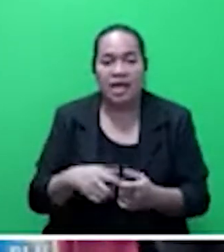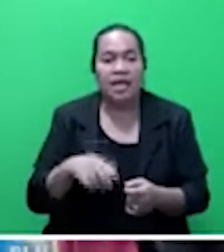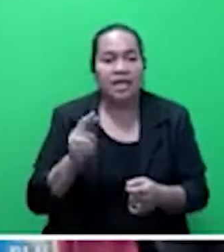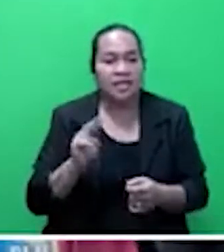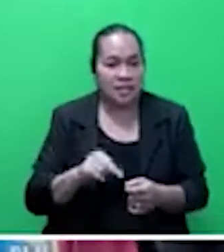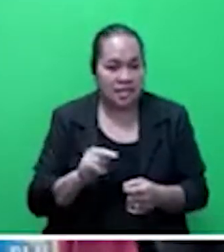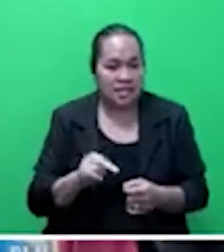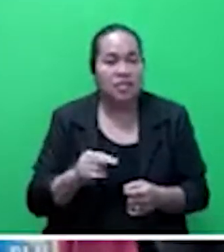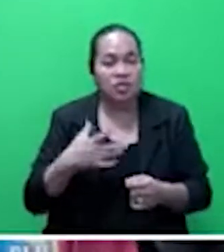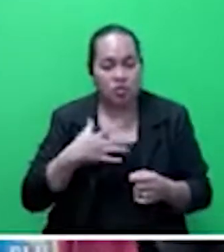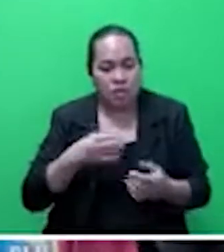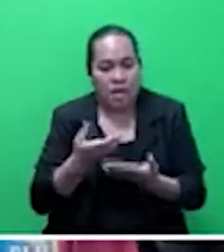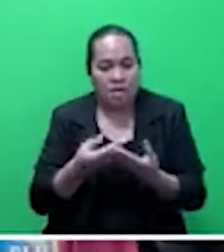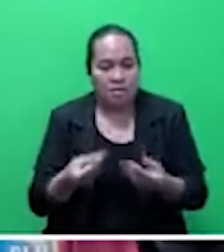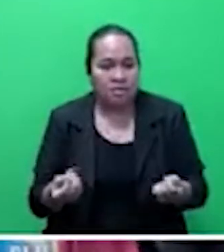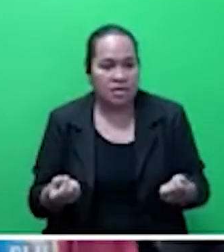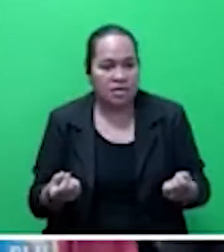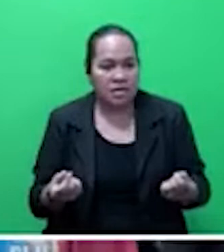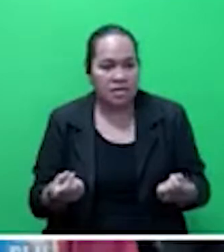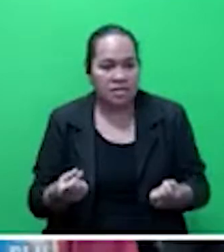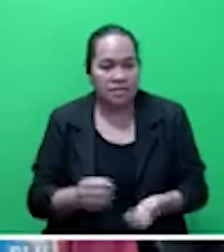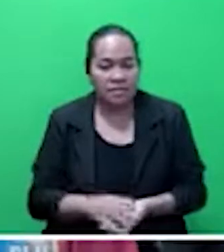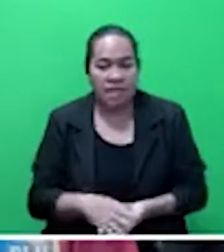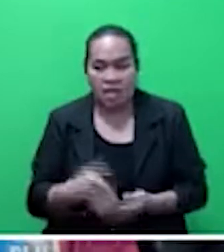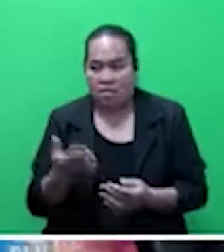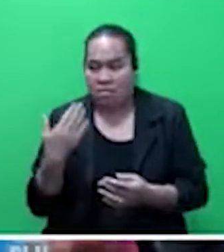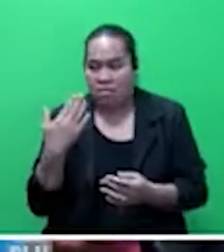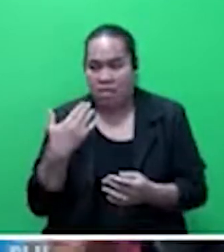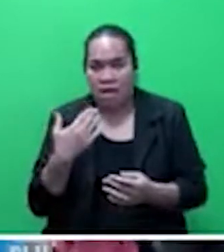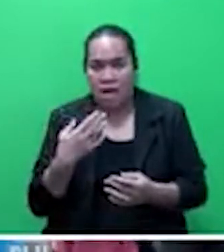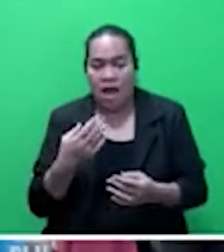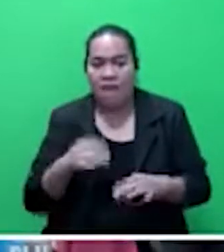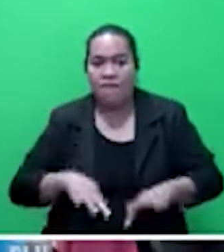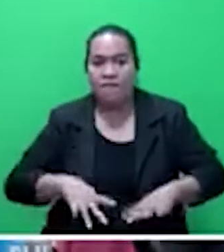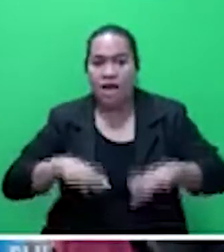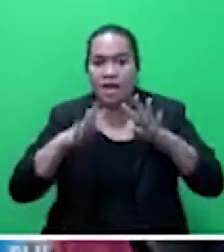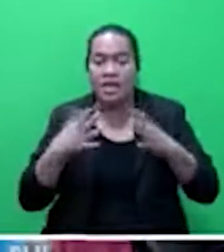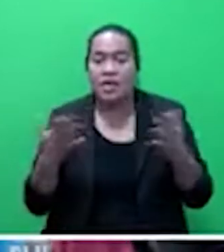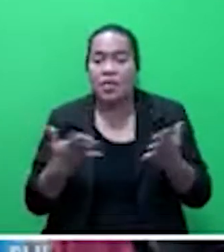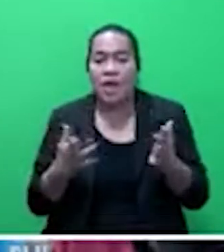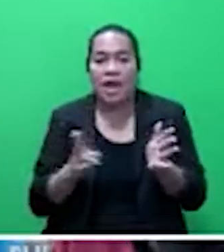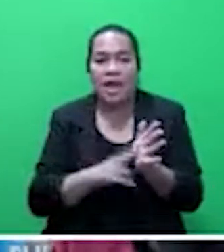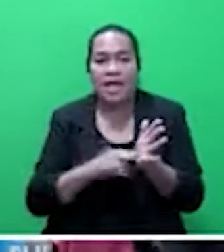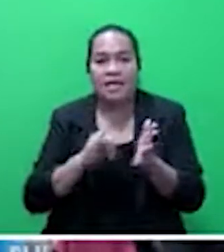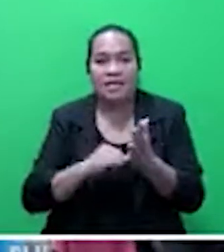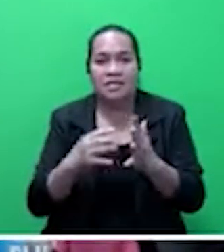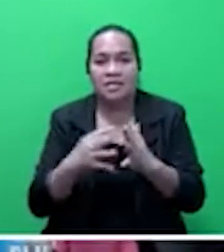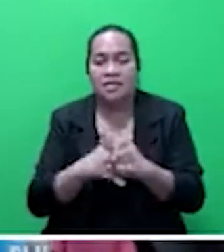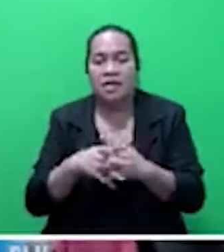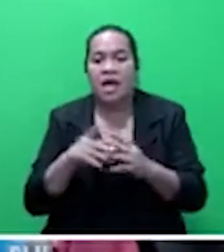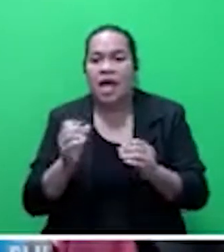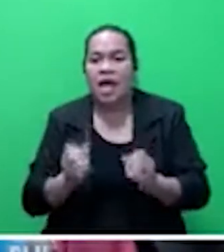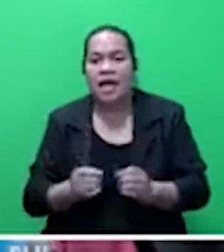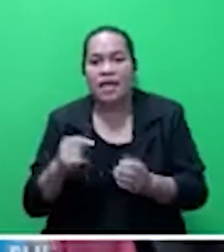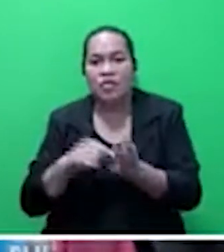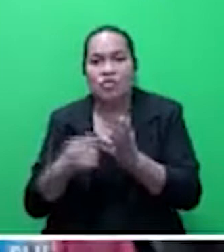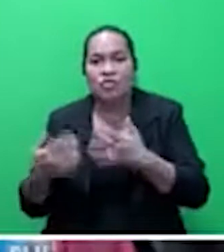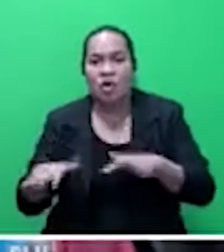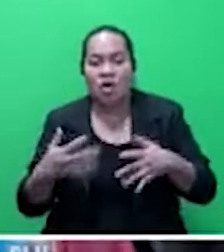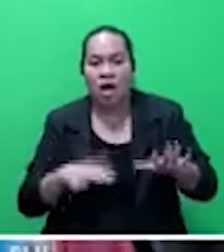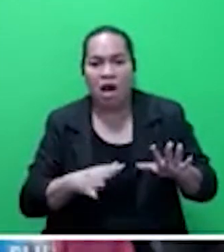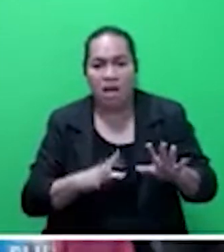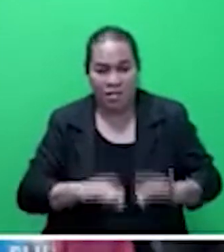immediately addressed. From the recent flooding in the New South Wales, Australia, to the volcanic eruption in Tonga, and from the